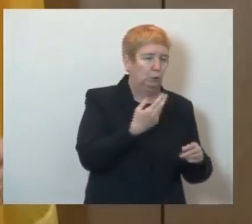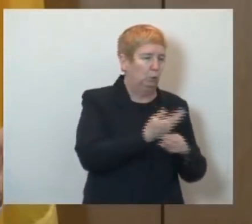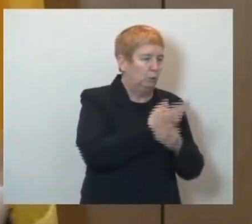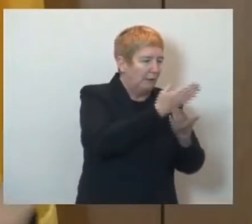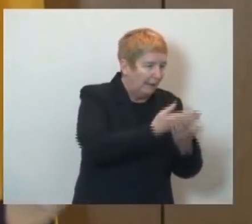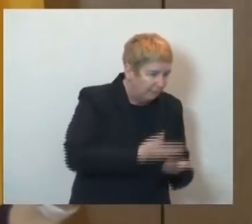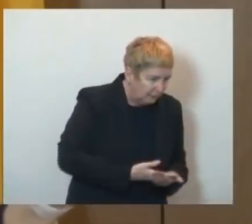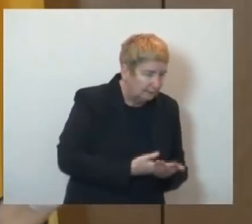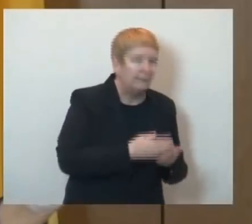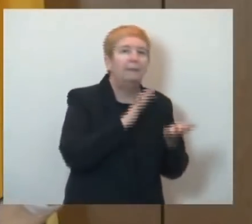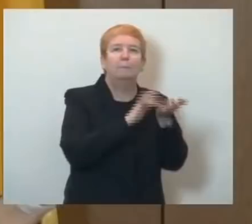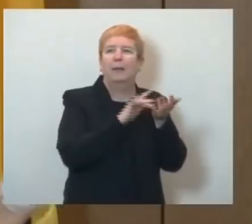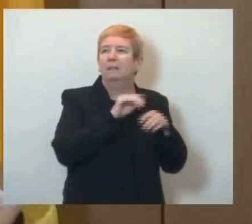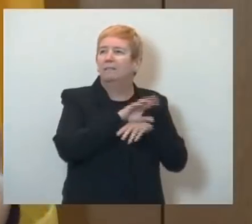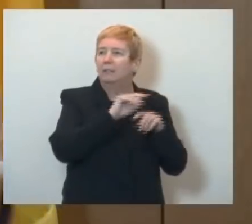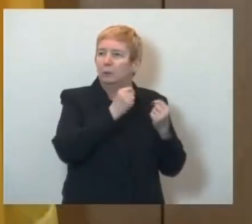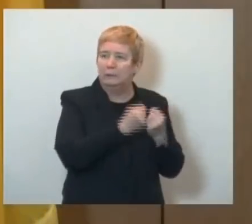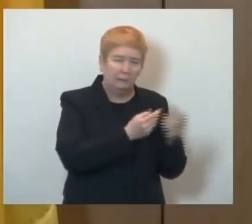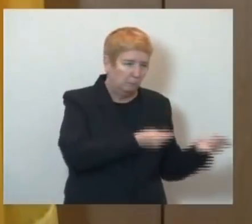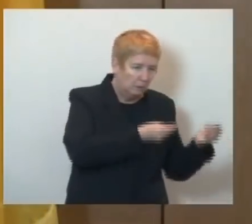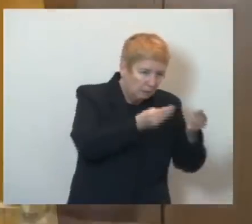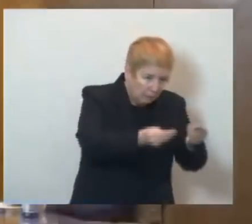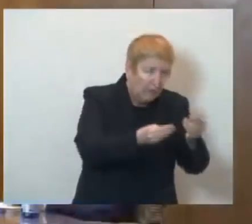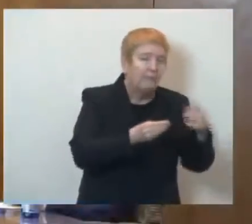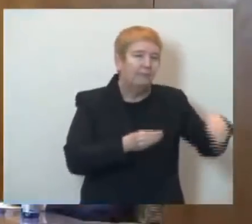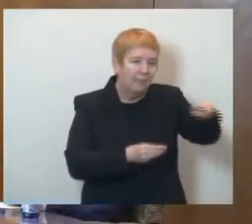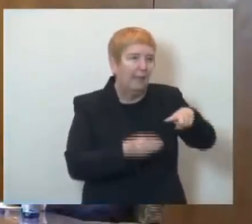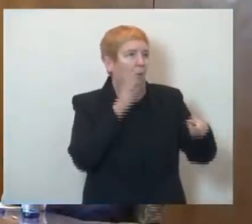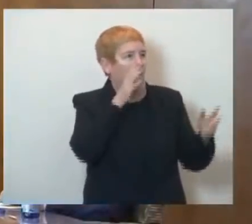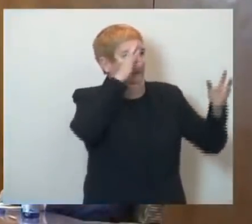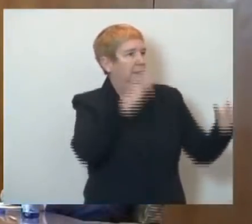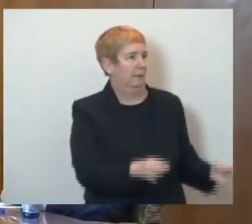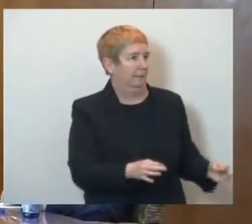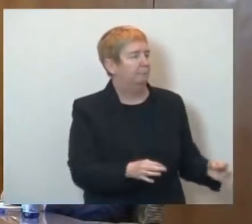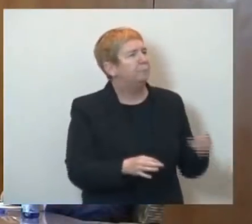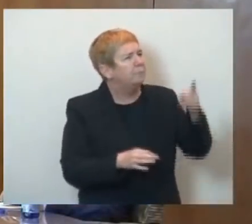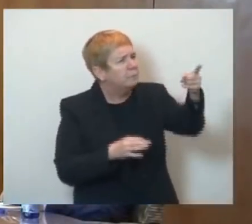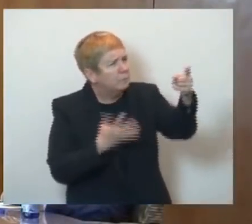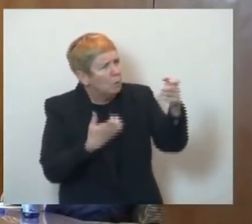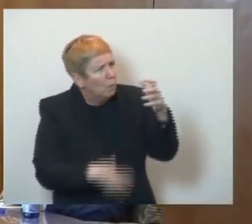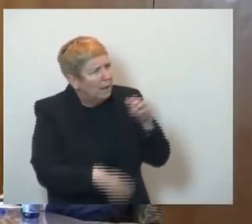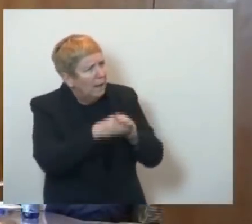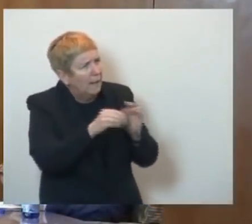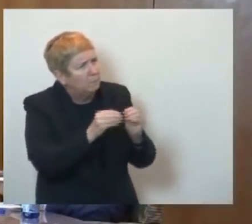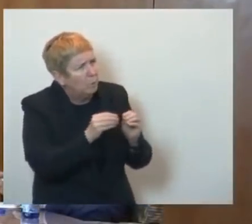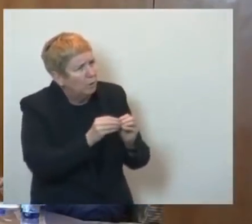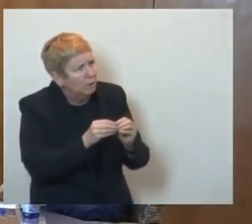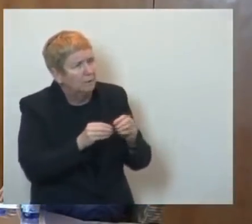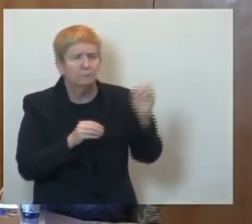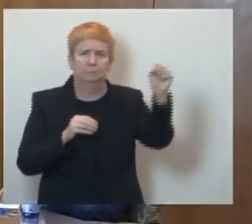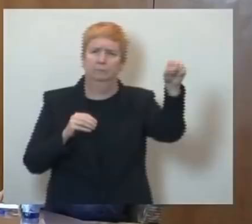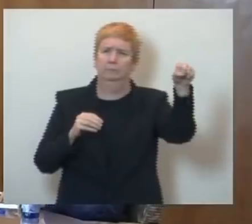advisory team and our medical experts, and that's Dr. Grace. Do you want to elaborate? Yeah, I can say a couple things about both